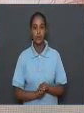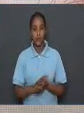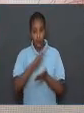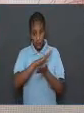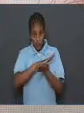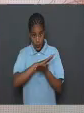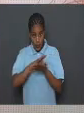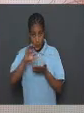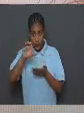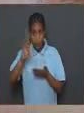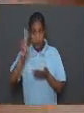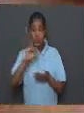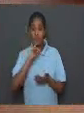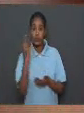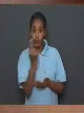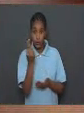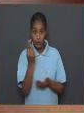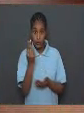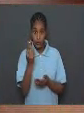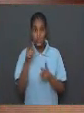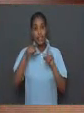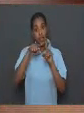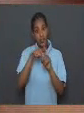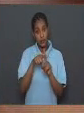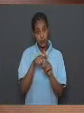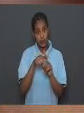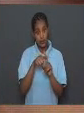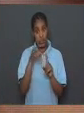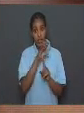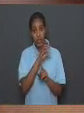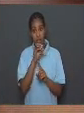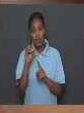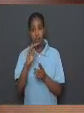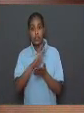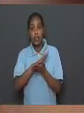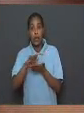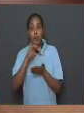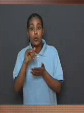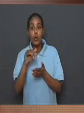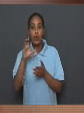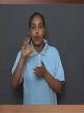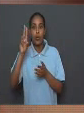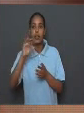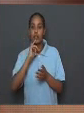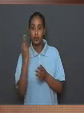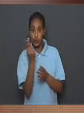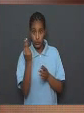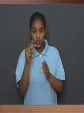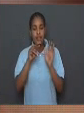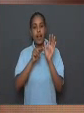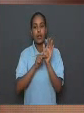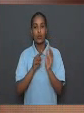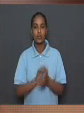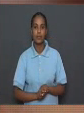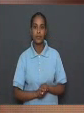Welcome back, students. Pure copper is used as the cathode, and the impure